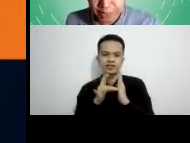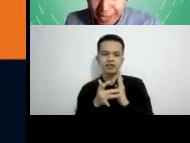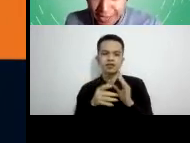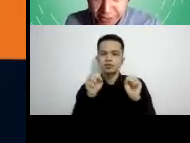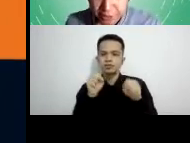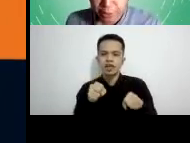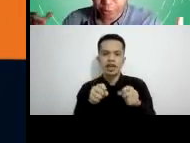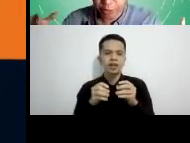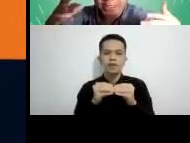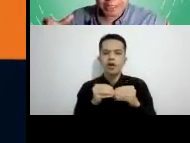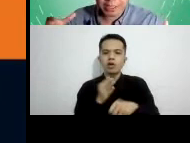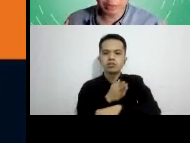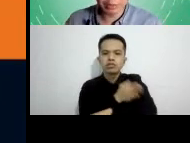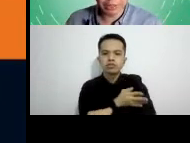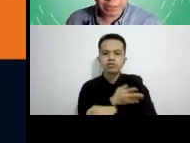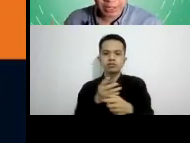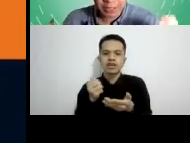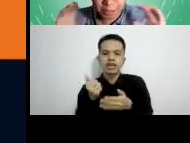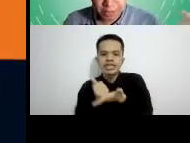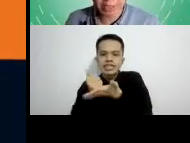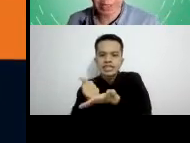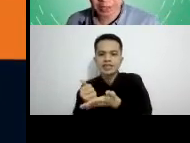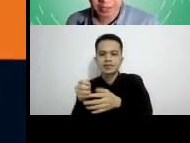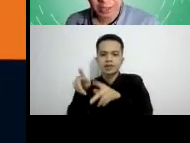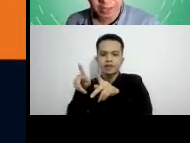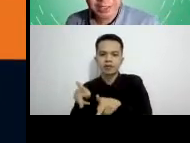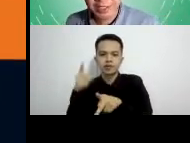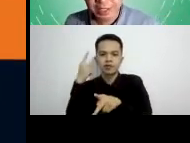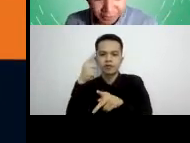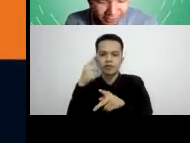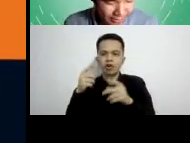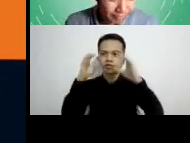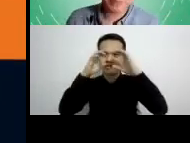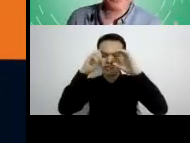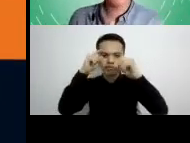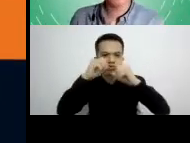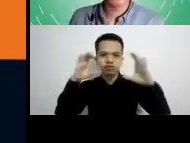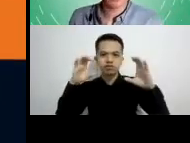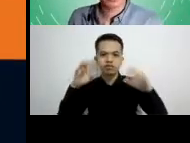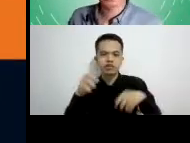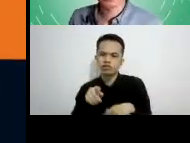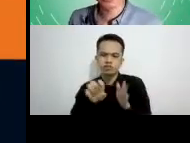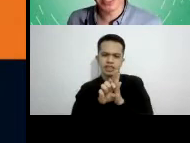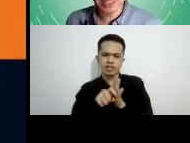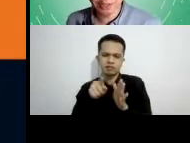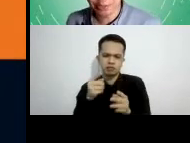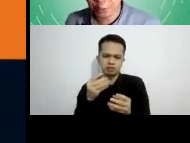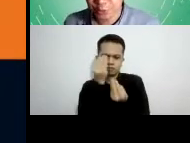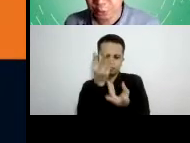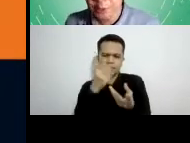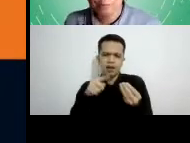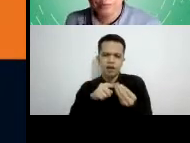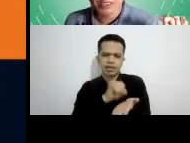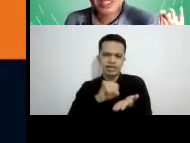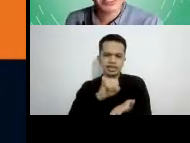to enhance or assist human beings in perceiving things. In this case, if you remember, one of the things I mentioned in Industry